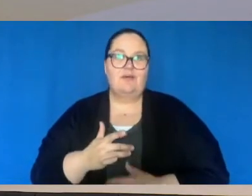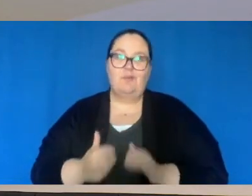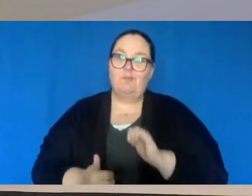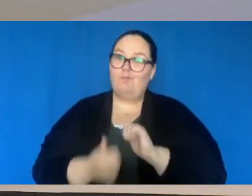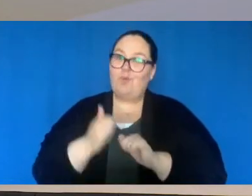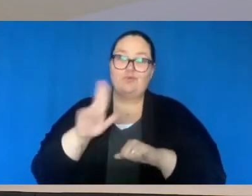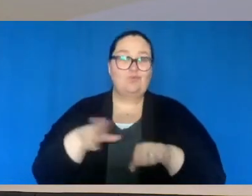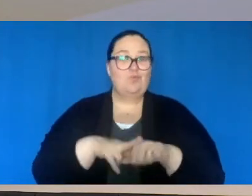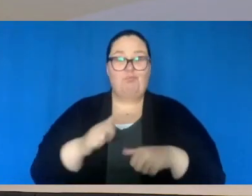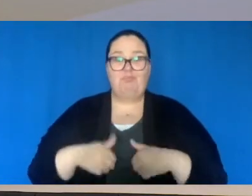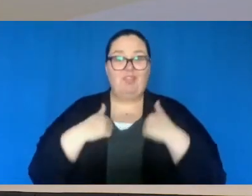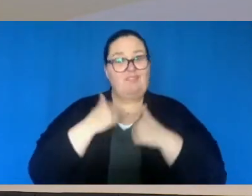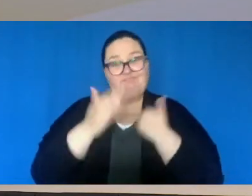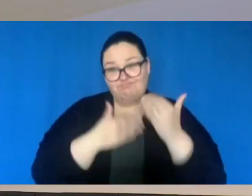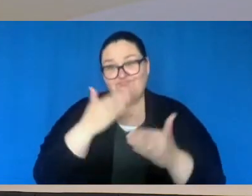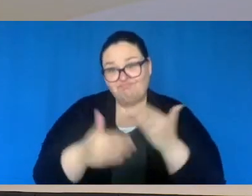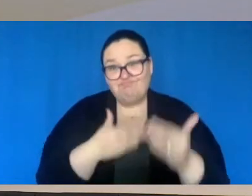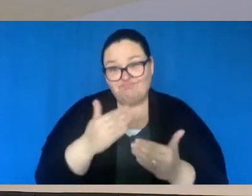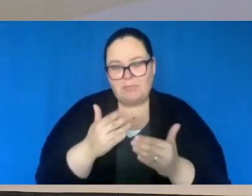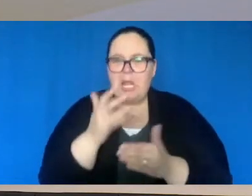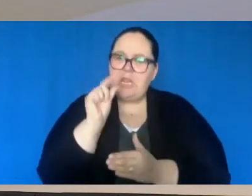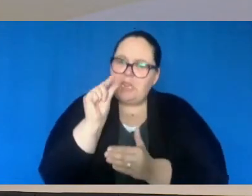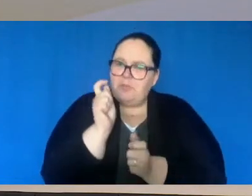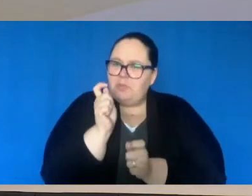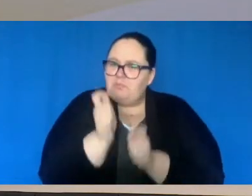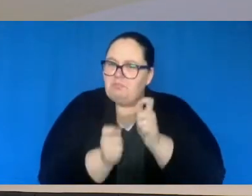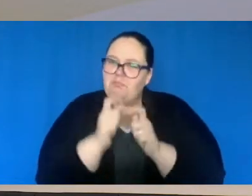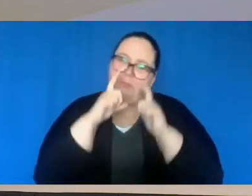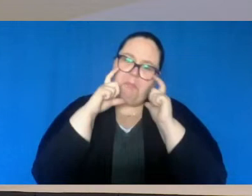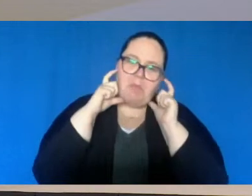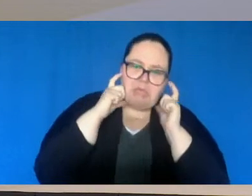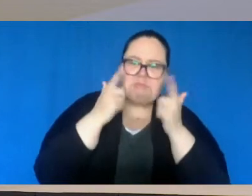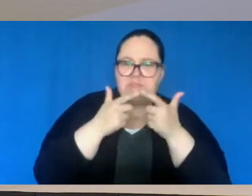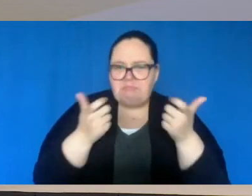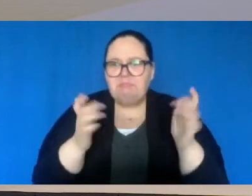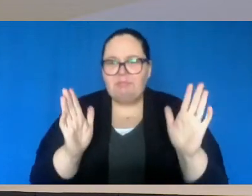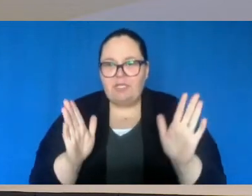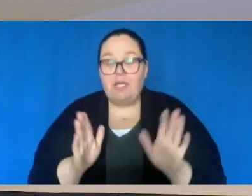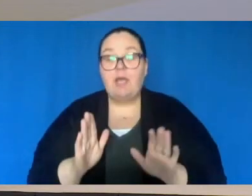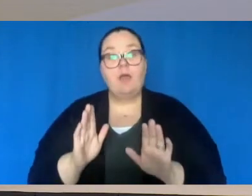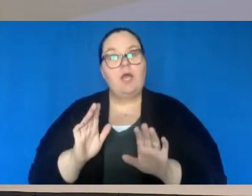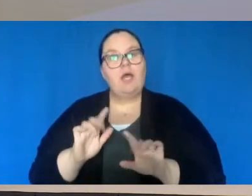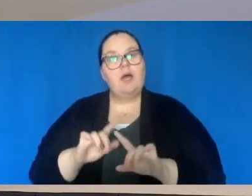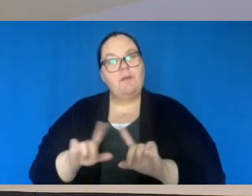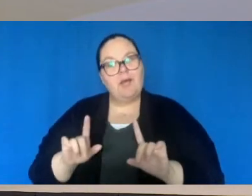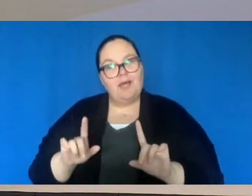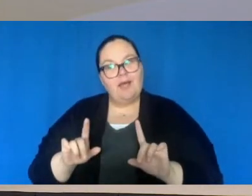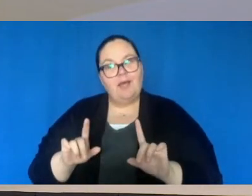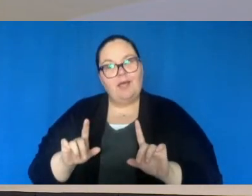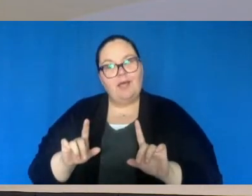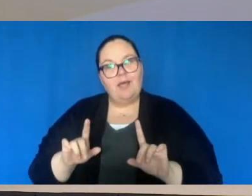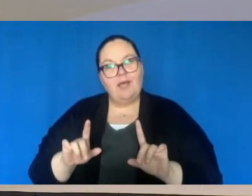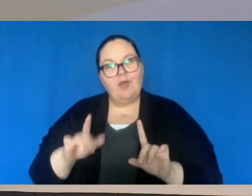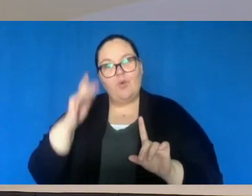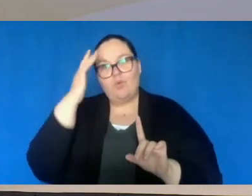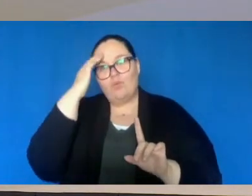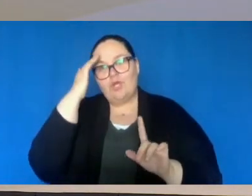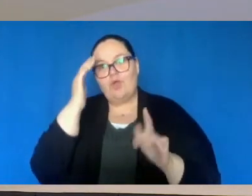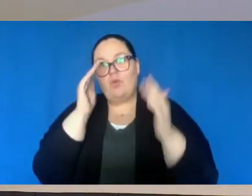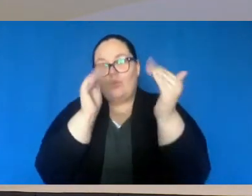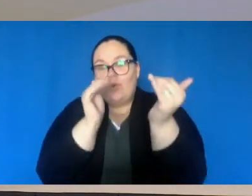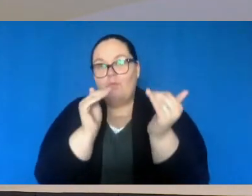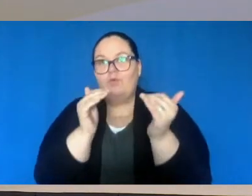normal activities with some modifications. And we are hopeful that we will continue to enjoy this level of